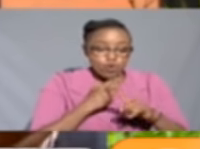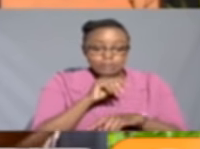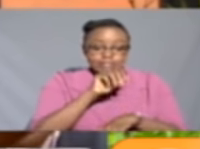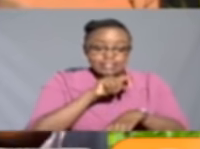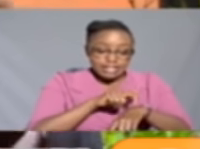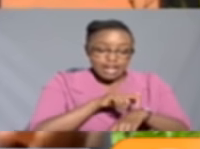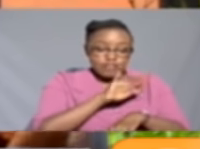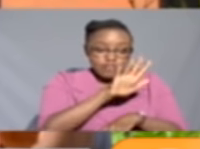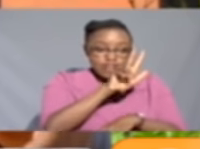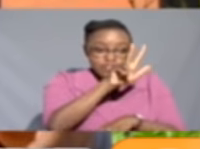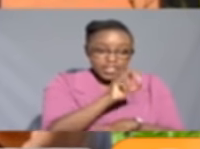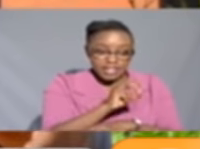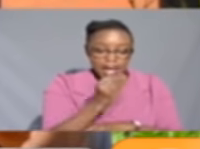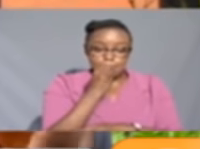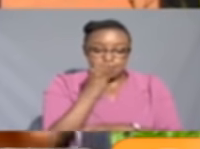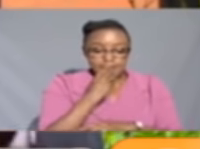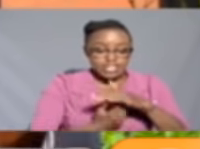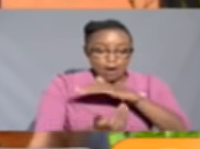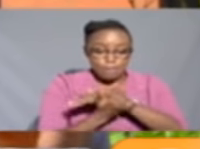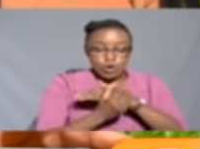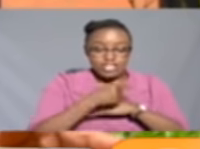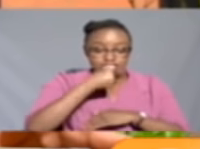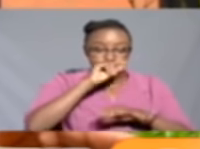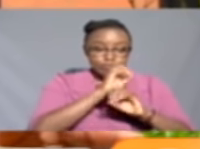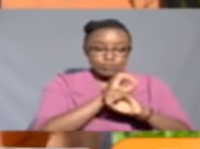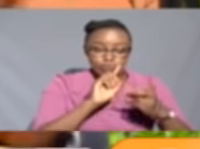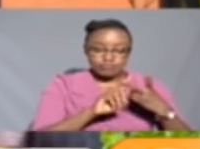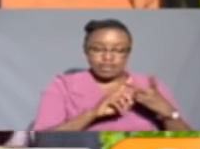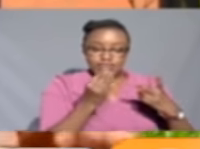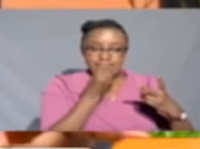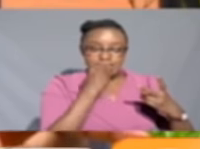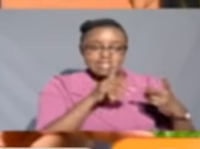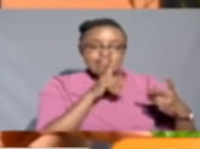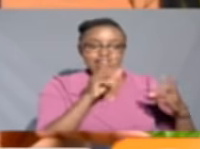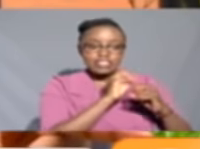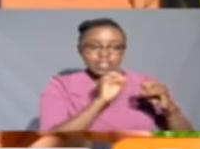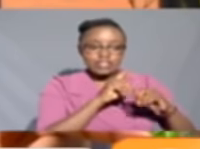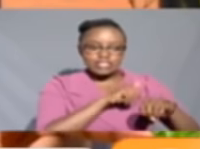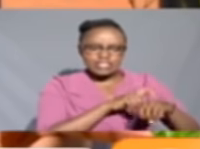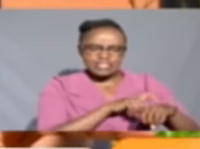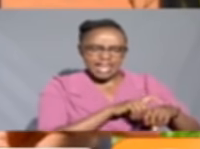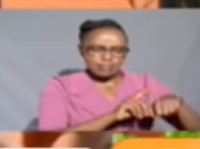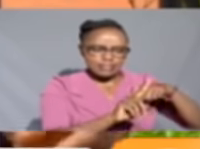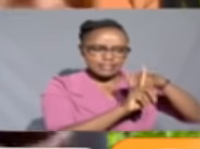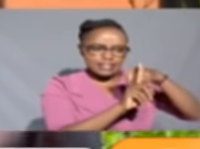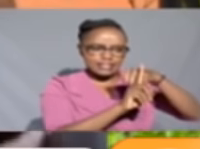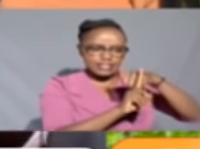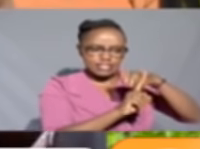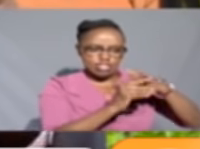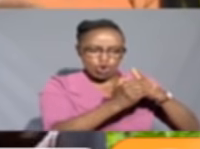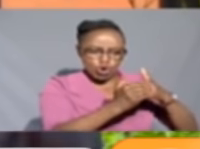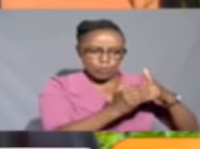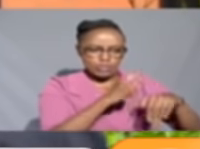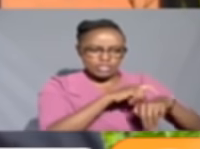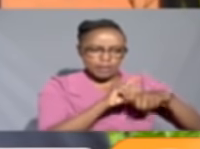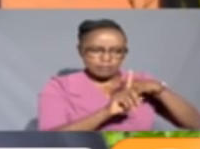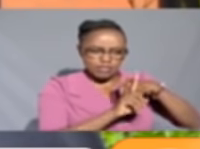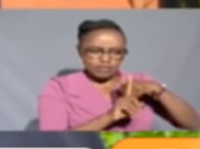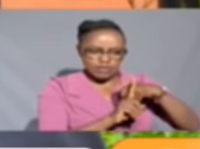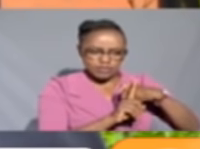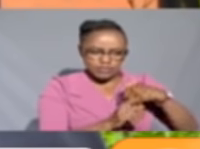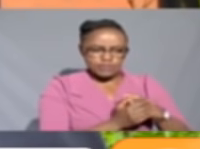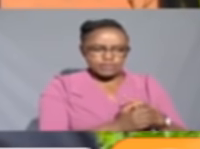5:30. I did not eat breakfast. I did not eat lunch. Yeah. It was now going to 6. And